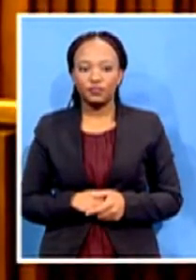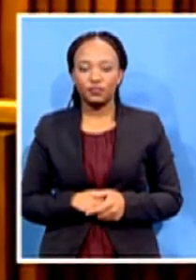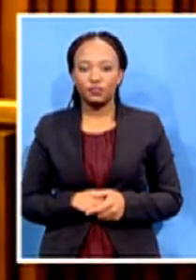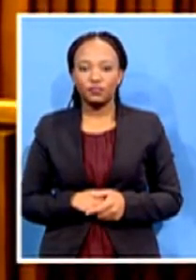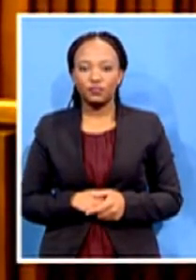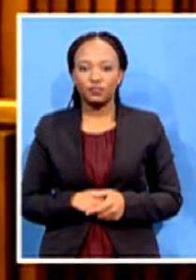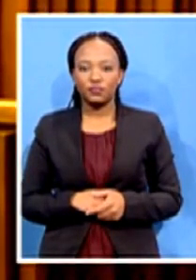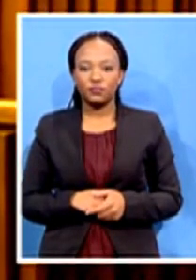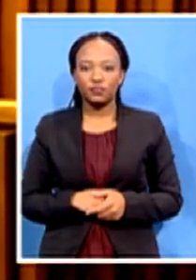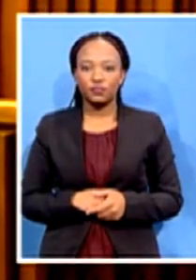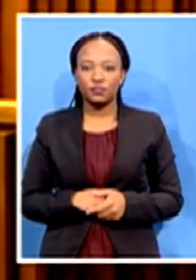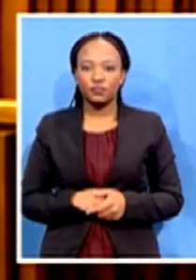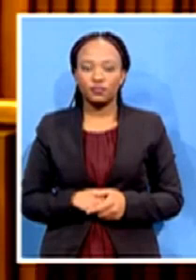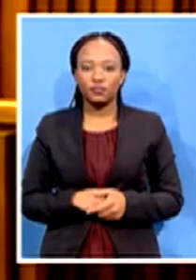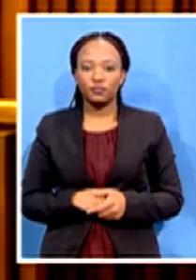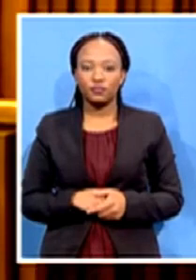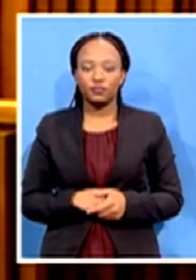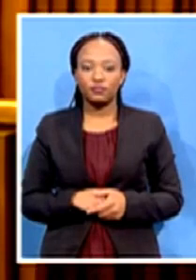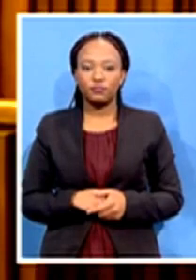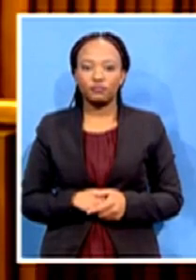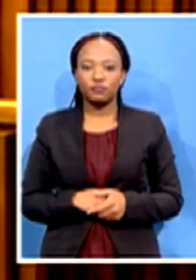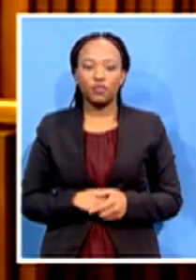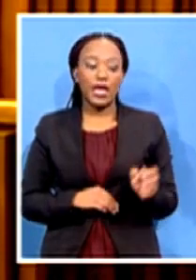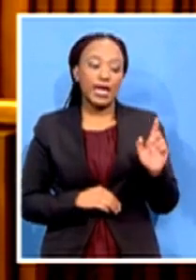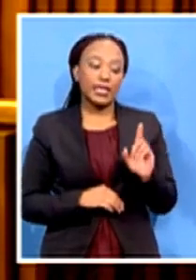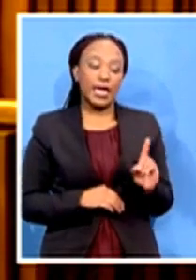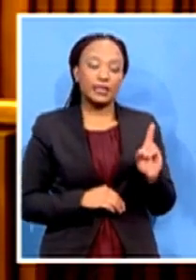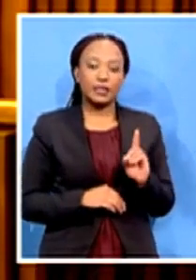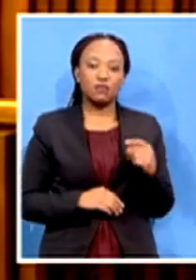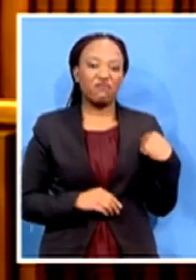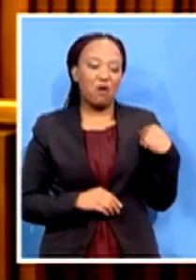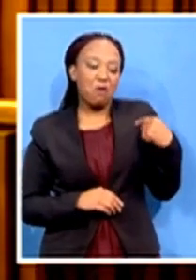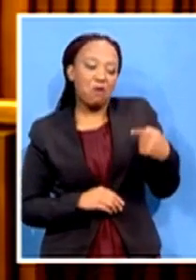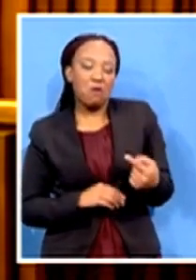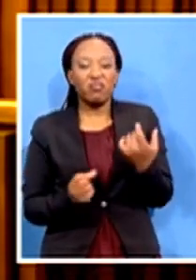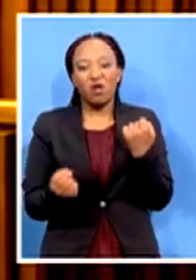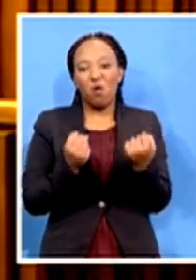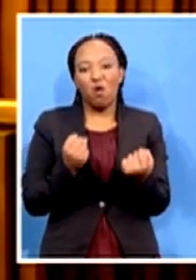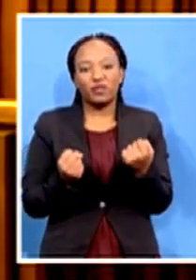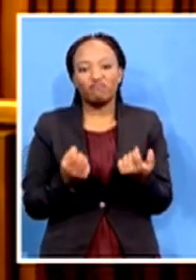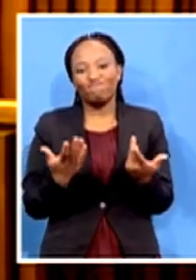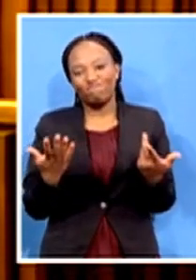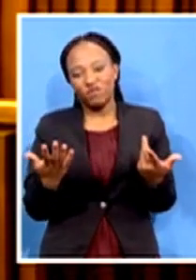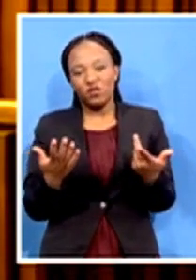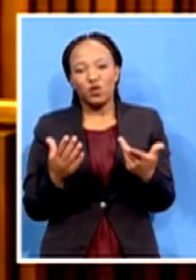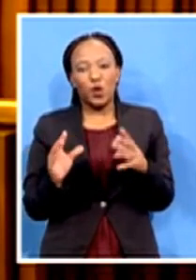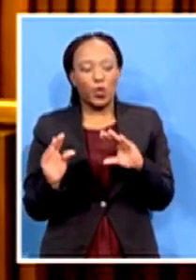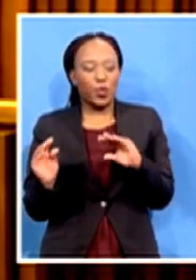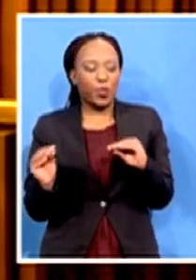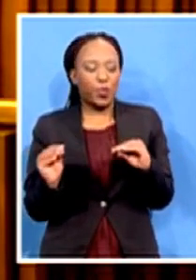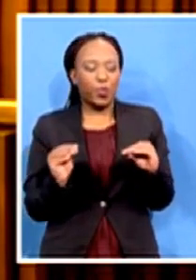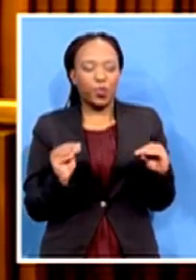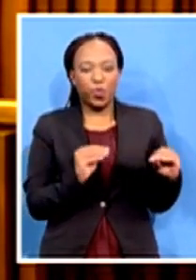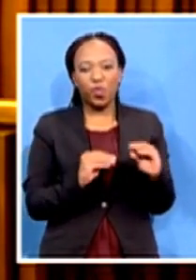Well, Desiree, not throughout the entire trial itself. There had been quite a number of delays here and there. And now that the case